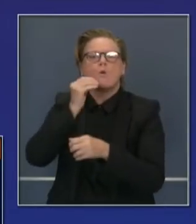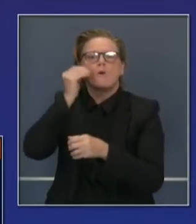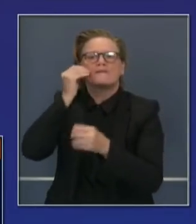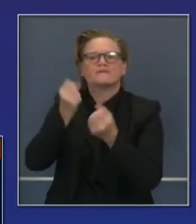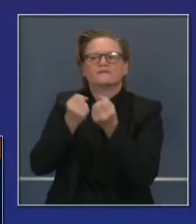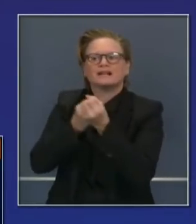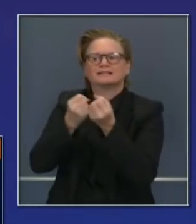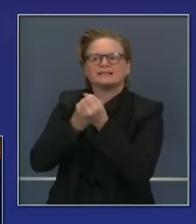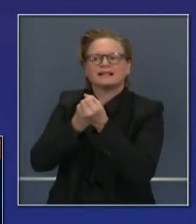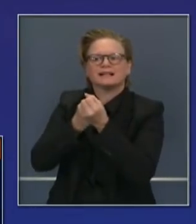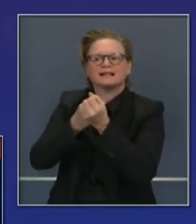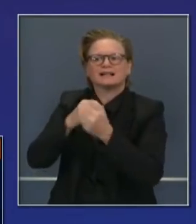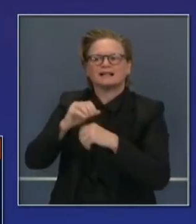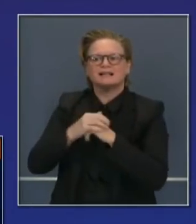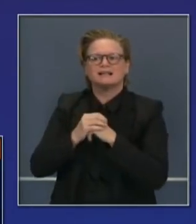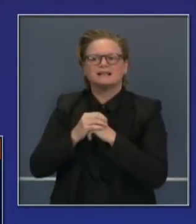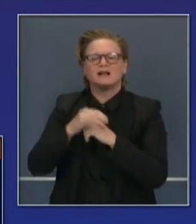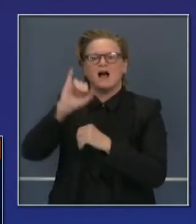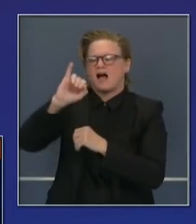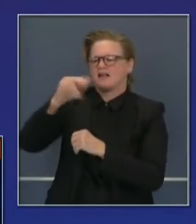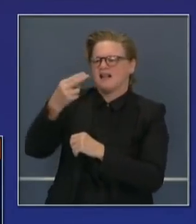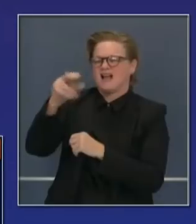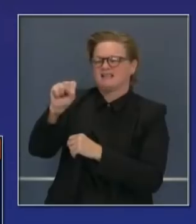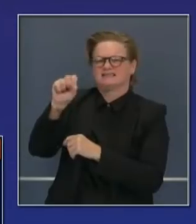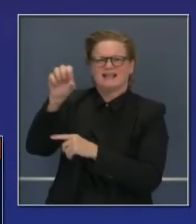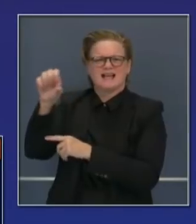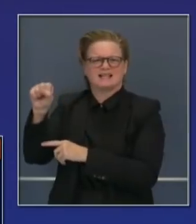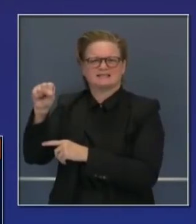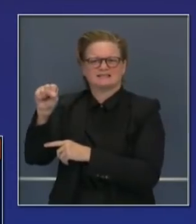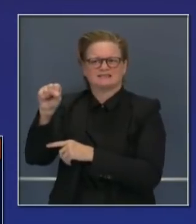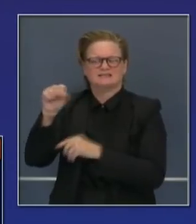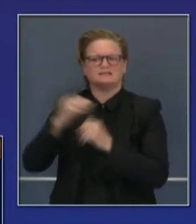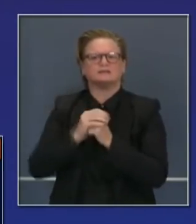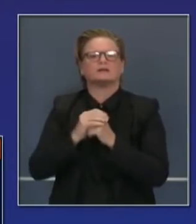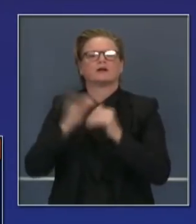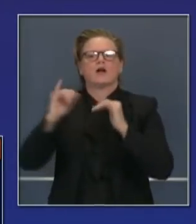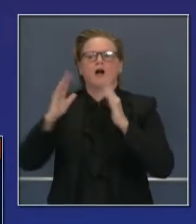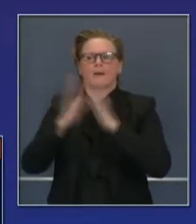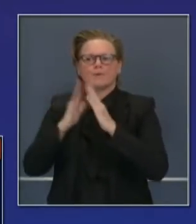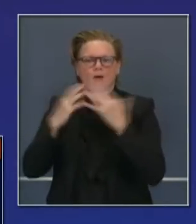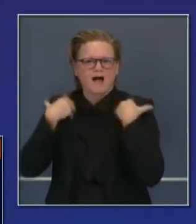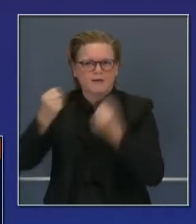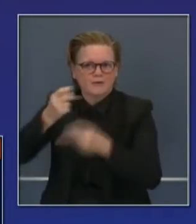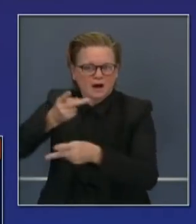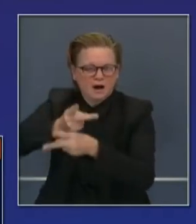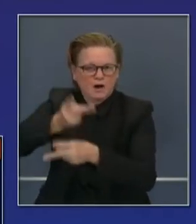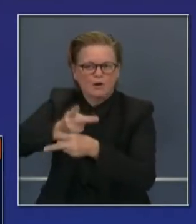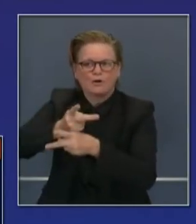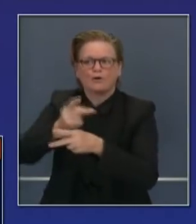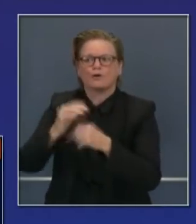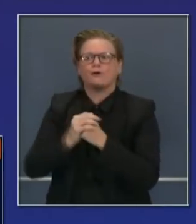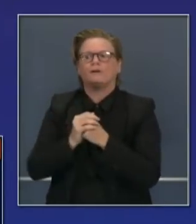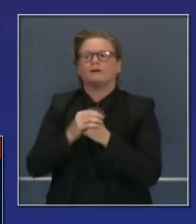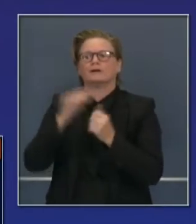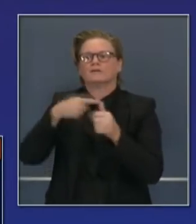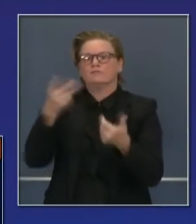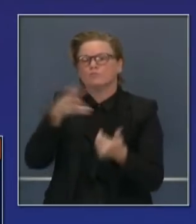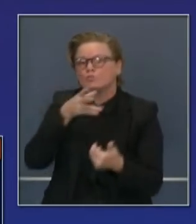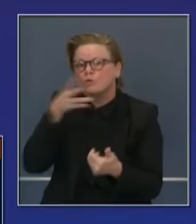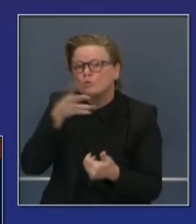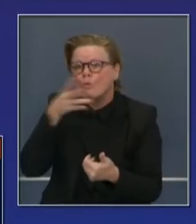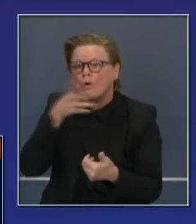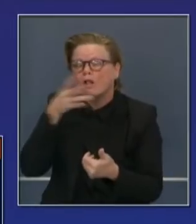as IHSS, our community health workers. You can see others in rural health centers, correctional facilities,